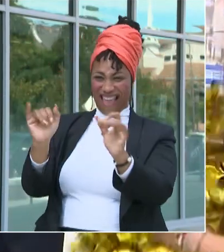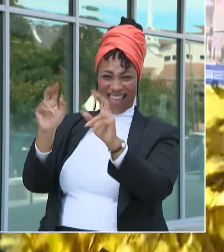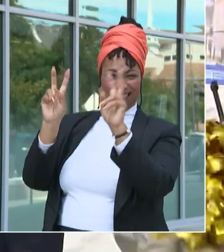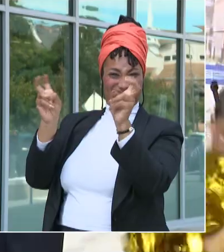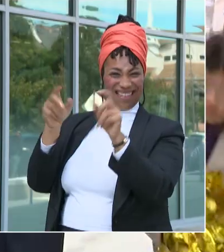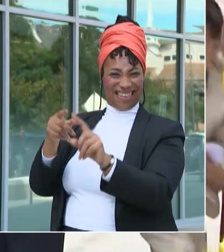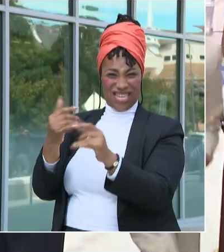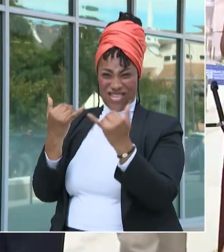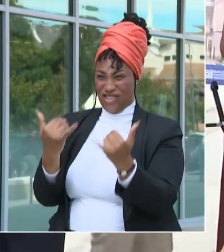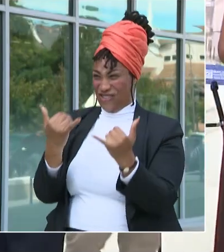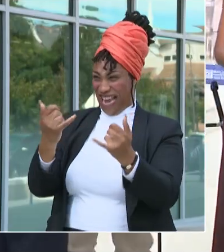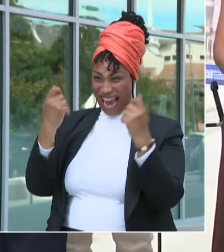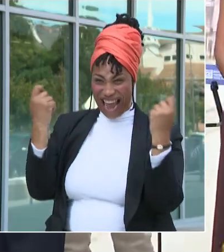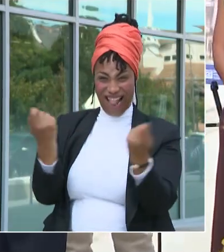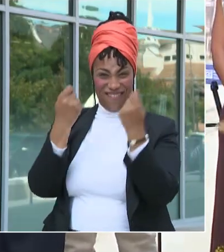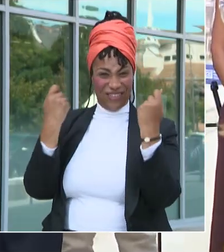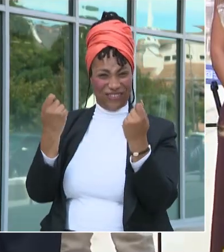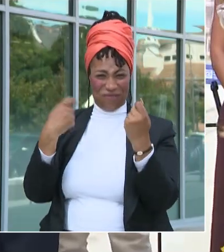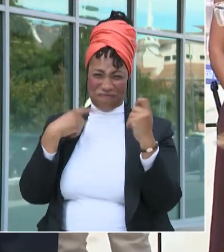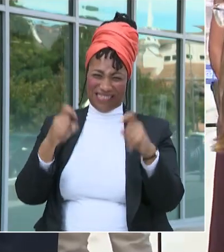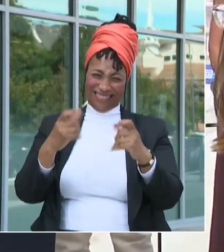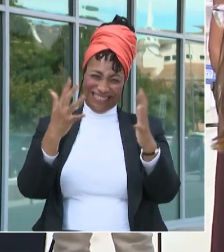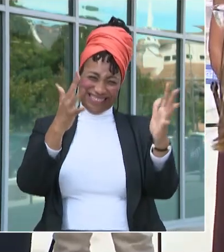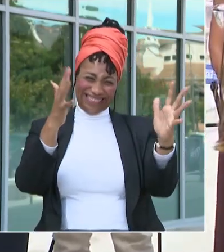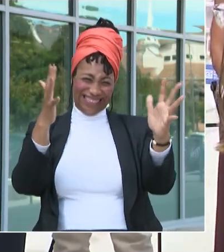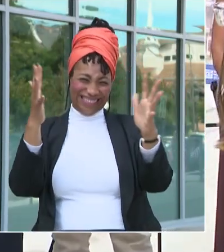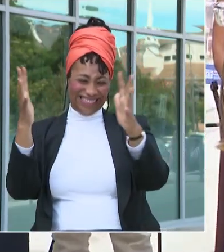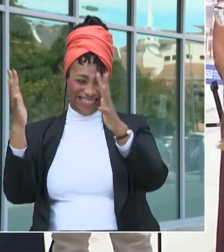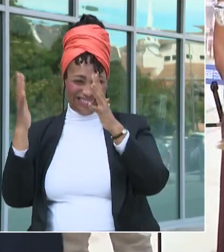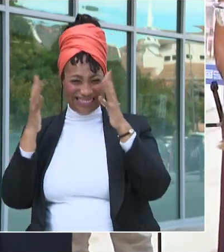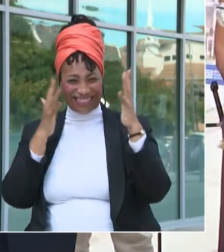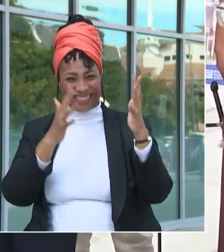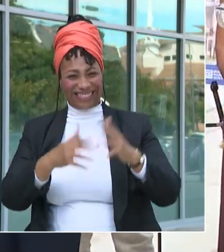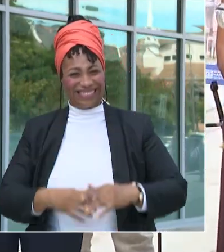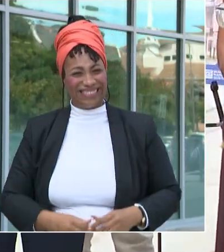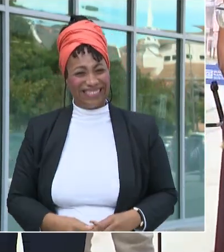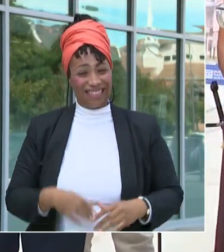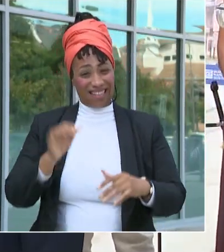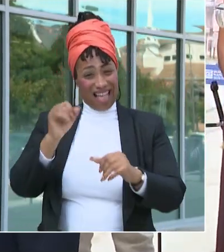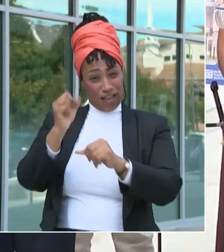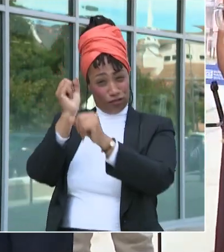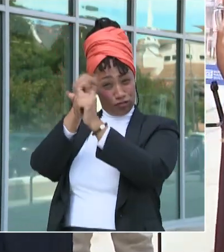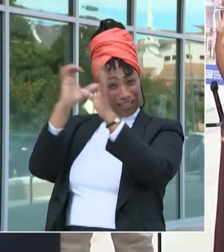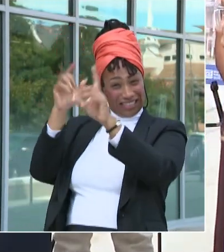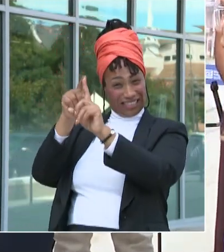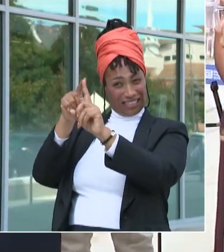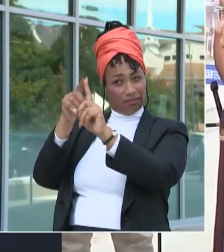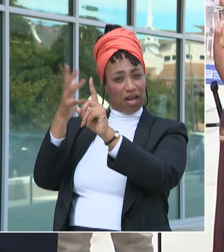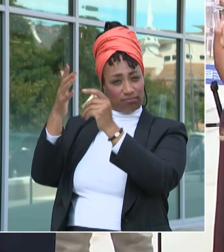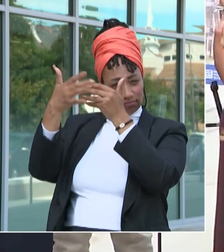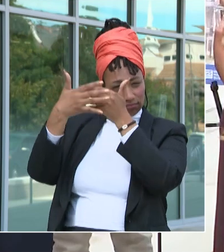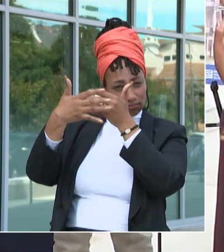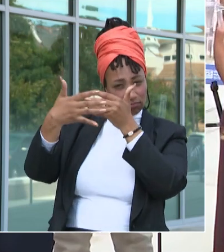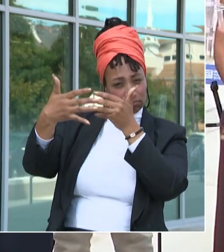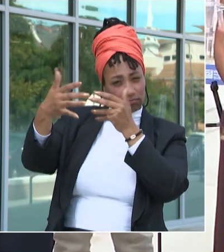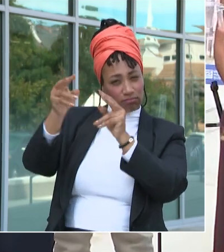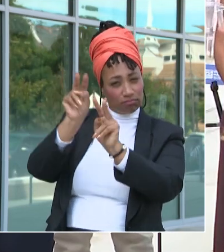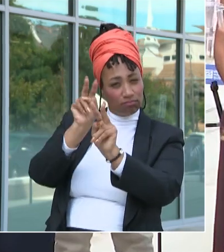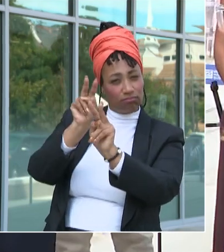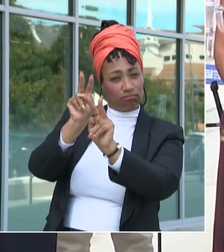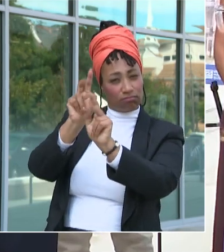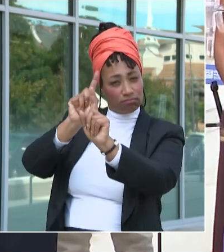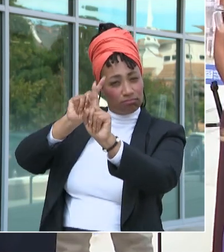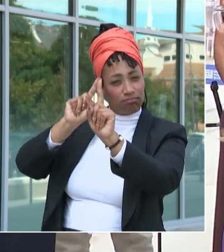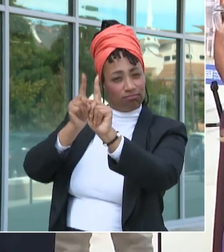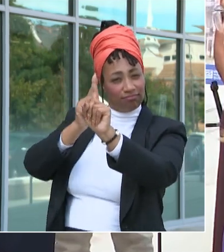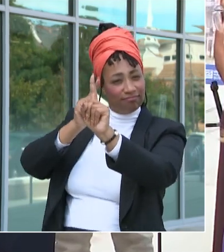we continue to live out that vision here at the home of the Trojans and across the city in DCPS. Whether it's learning